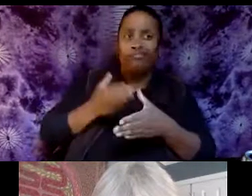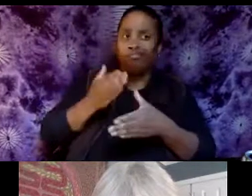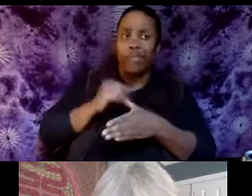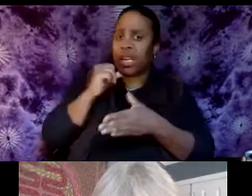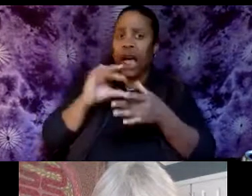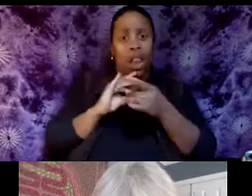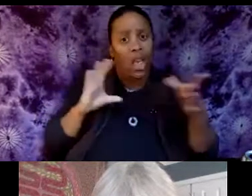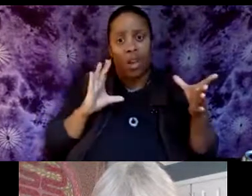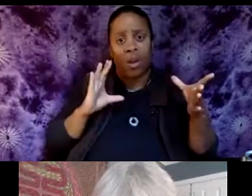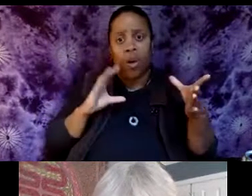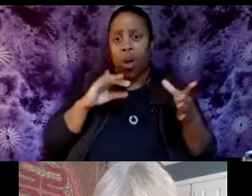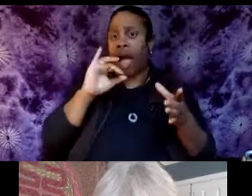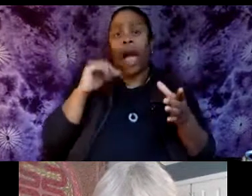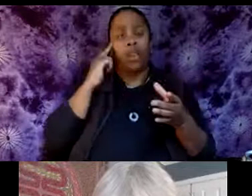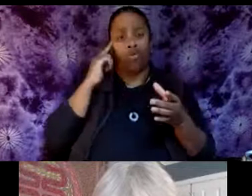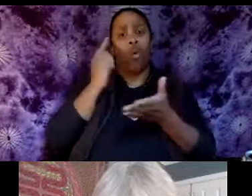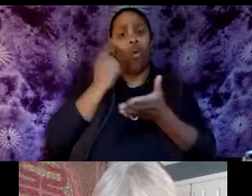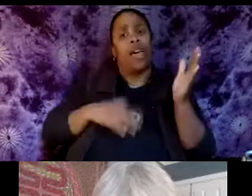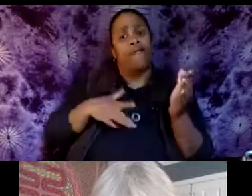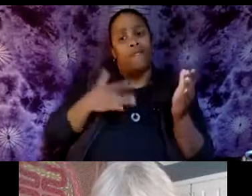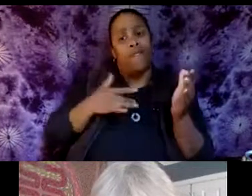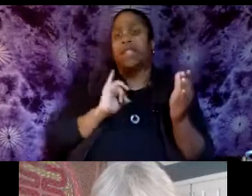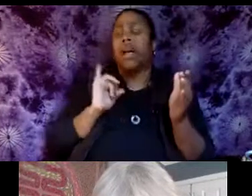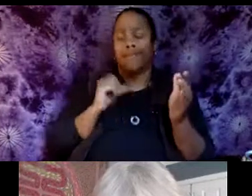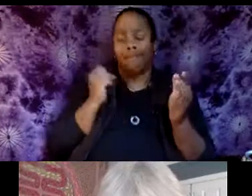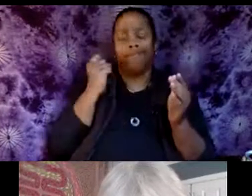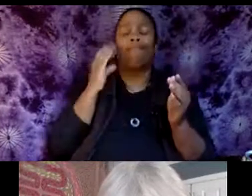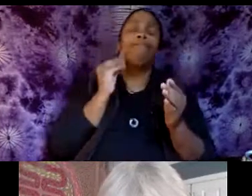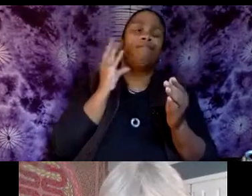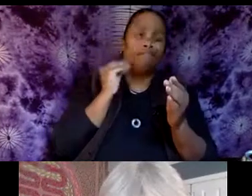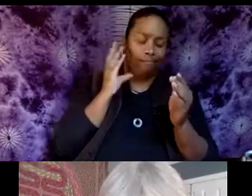that is, I know what that feels like. I definitely know. And